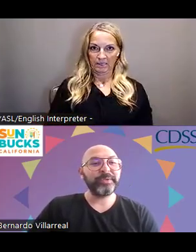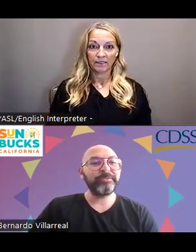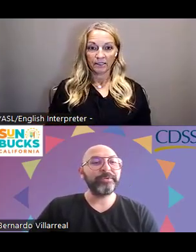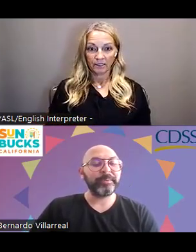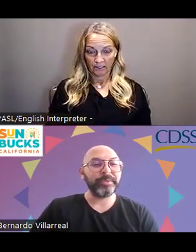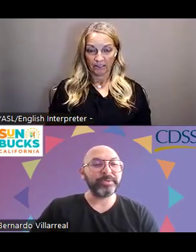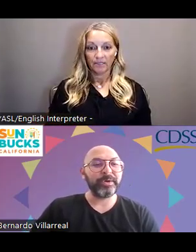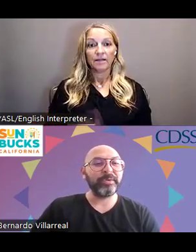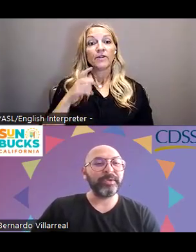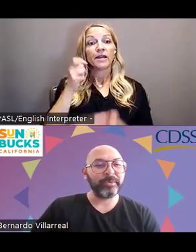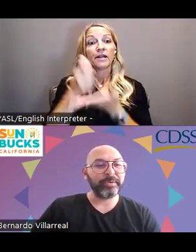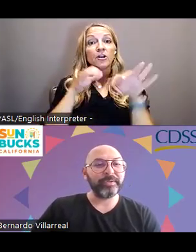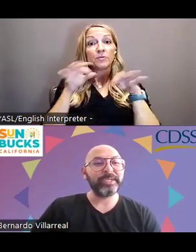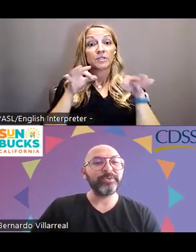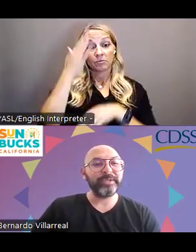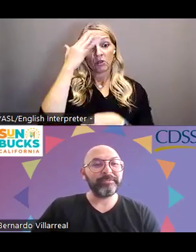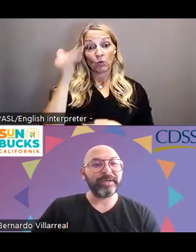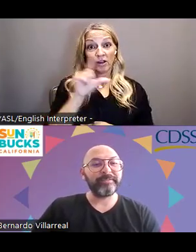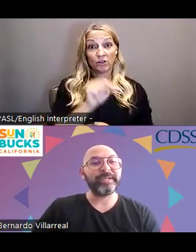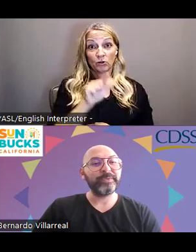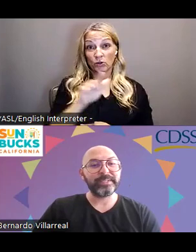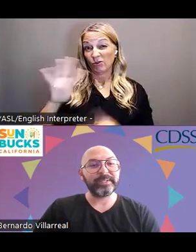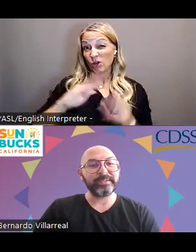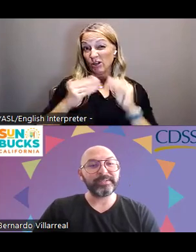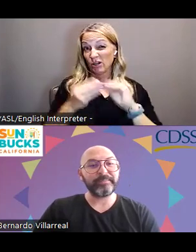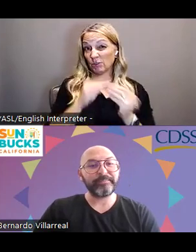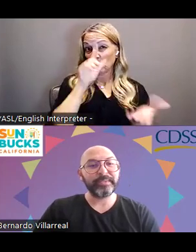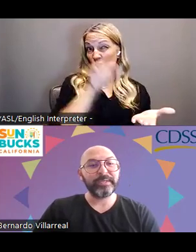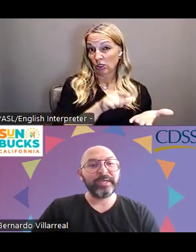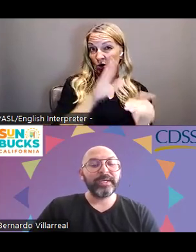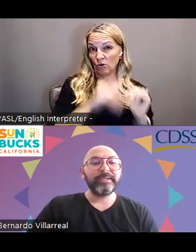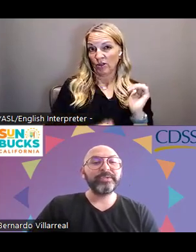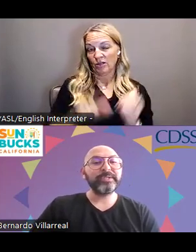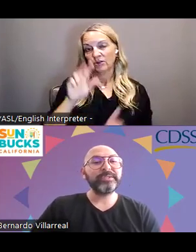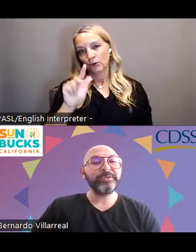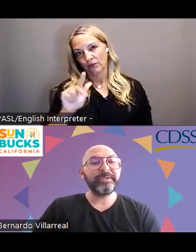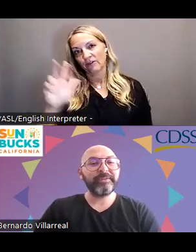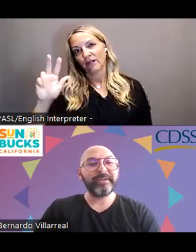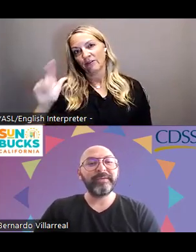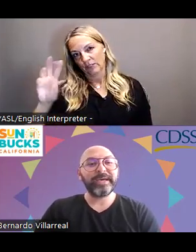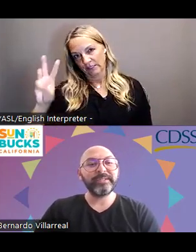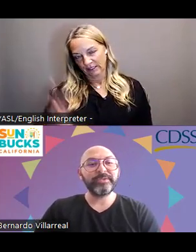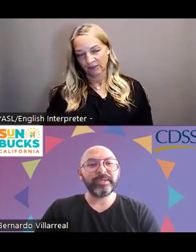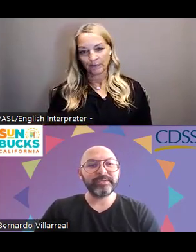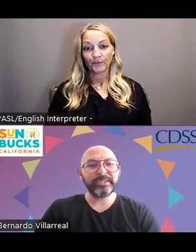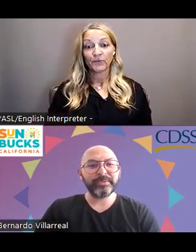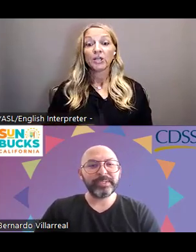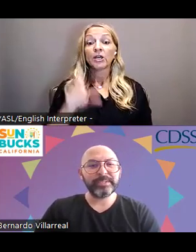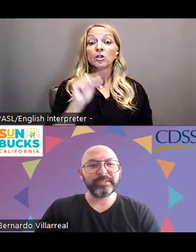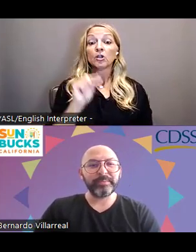the 2024 numbers are lower than 25 and 26. The 2025